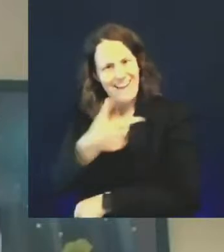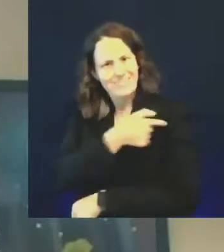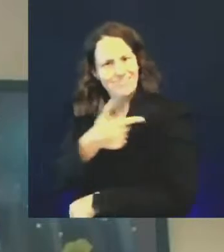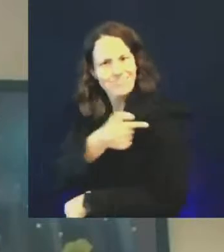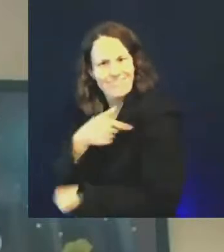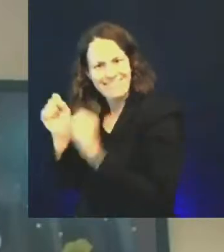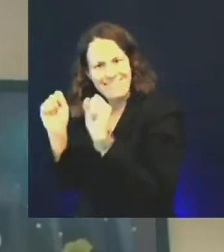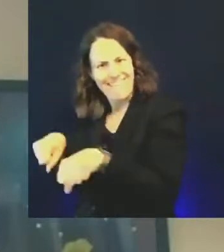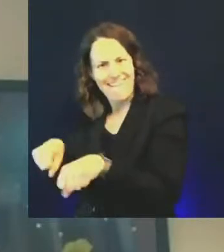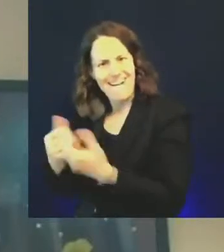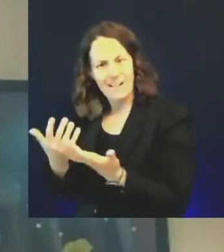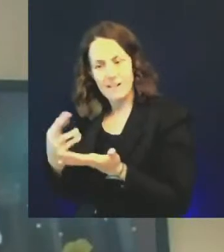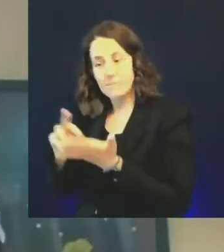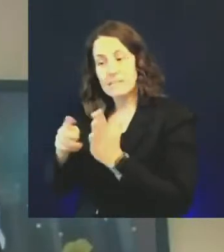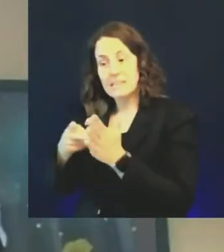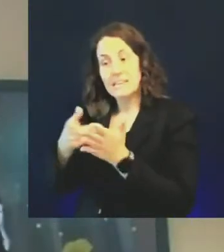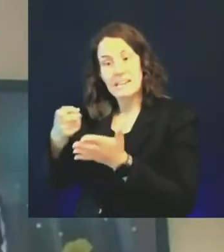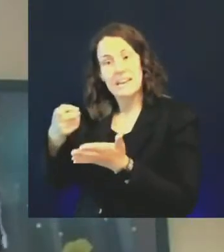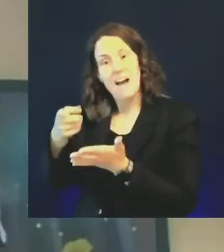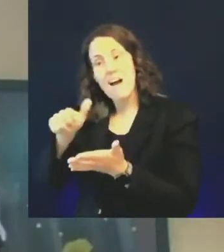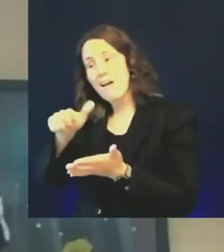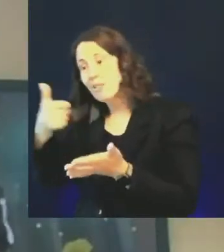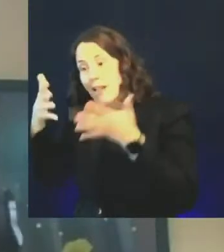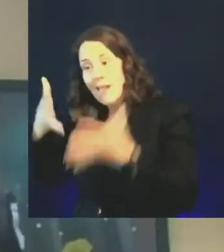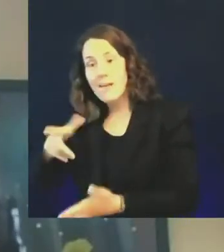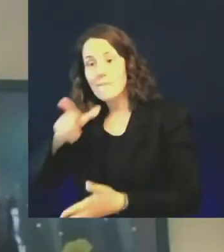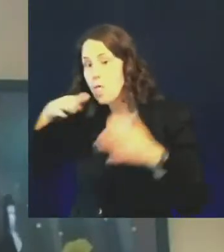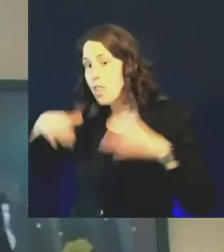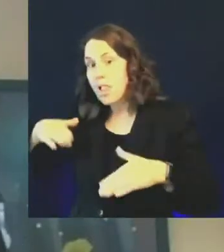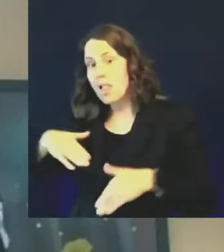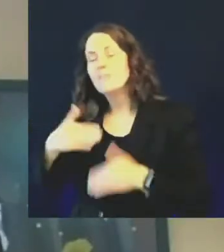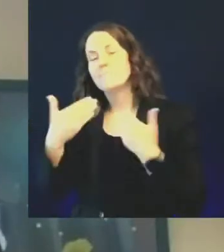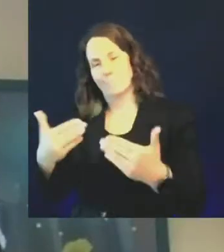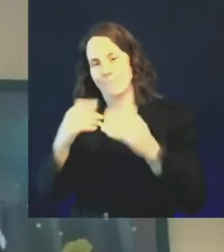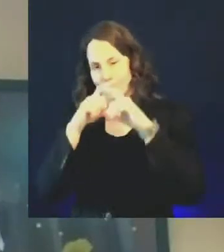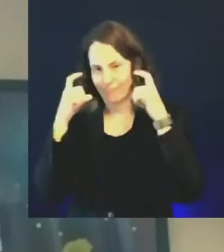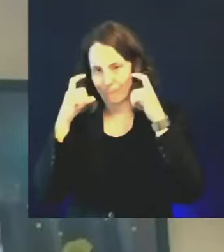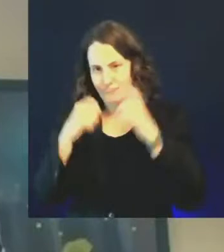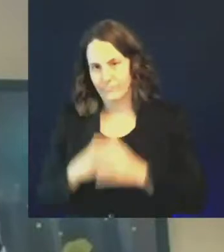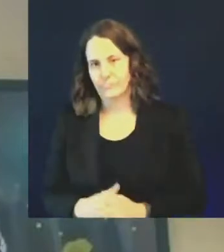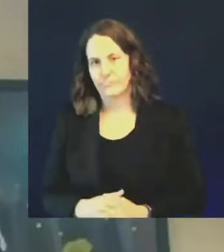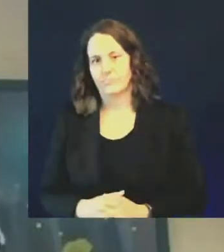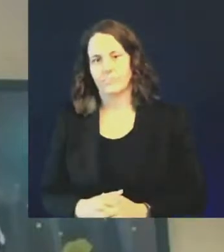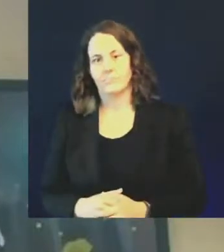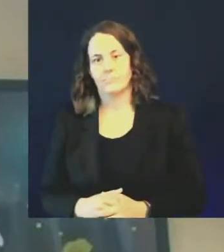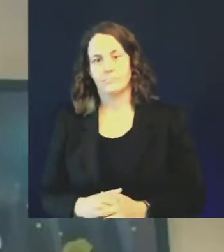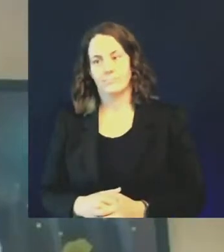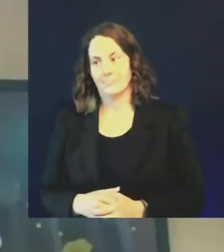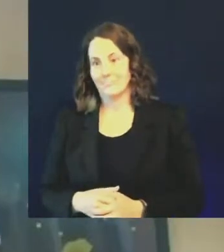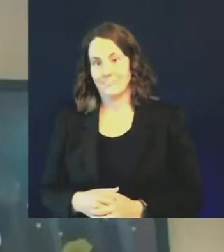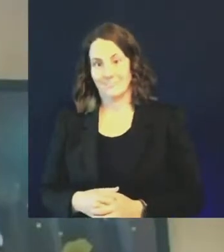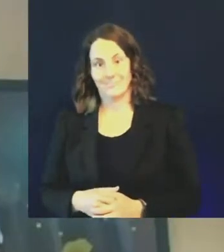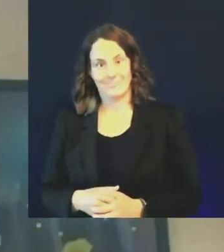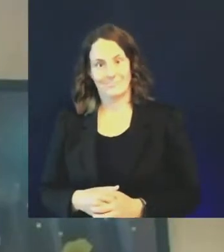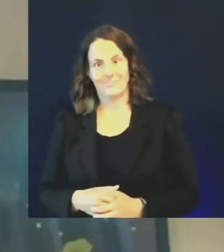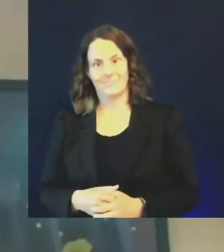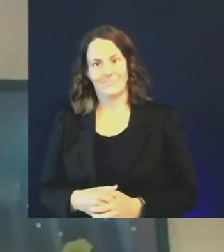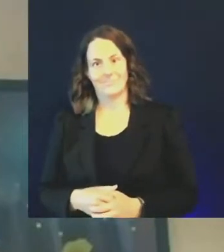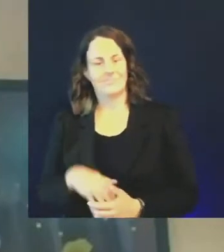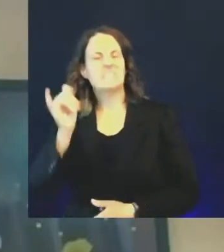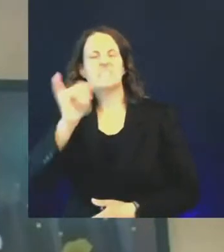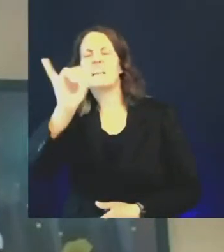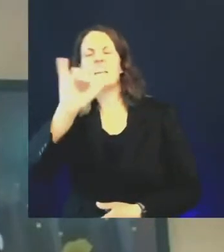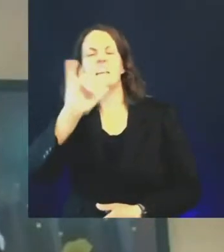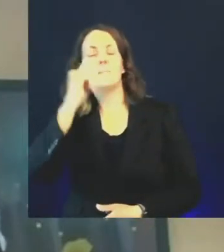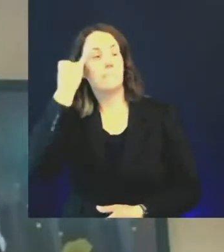now, we have that same rule. People who are vaccinated do not need to wear a mask. People who have not yet been vaccinated